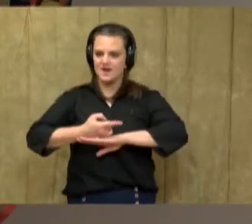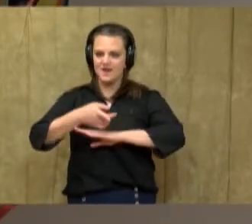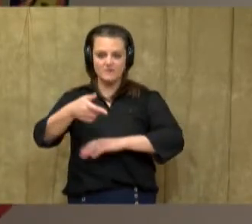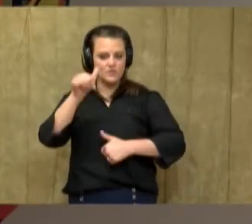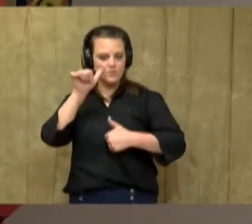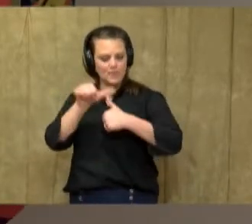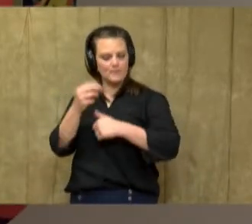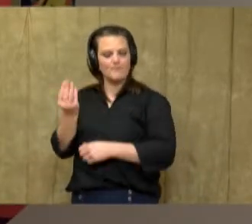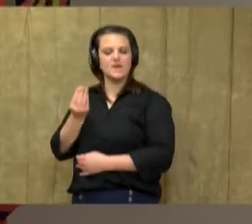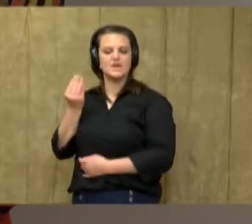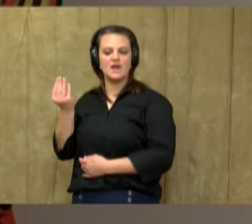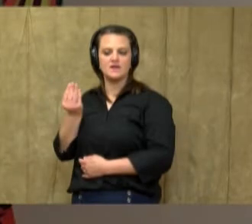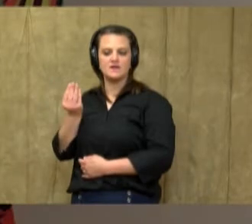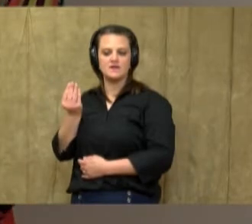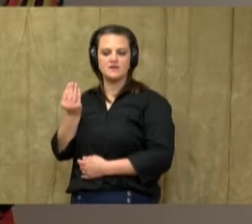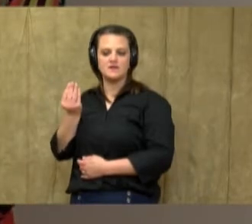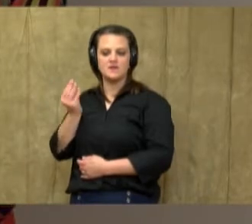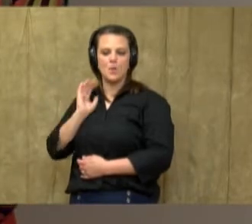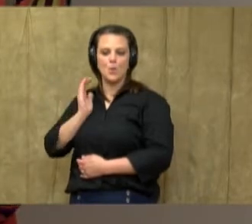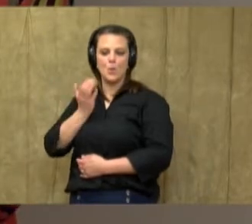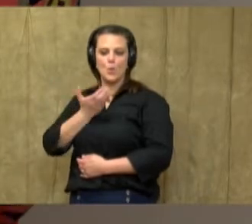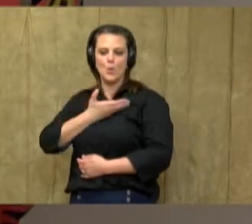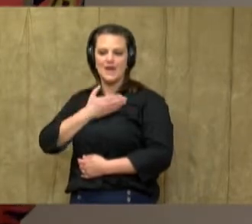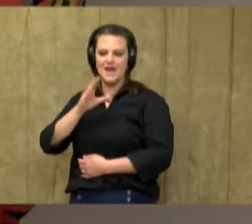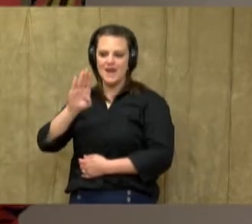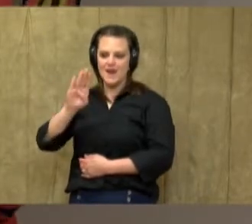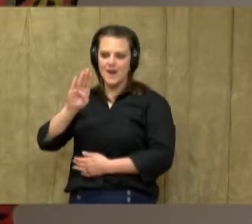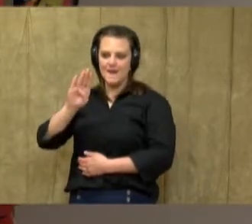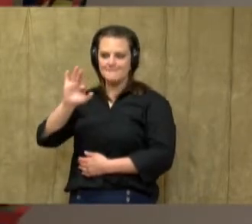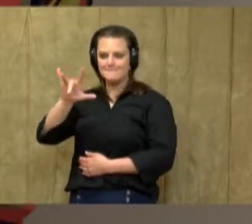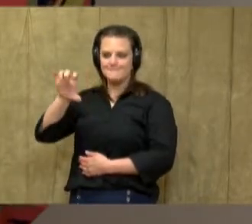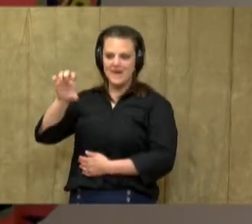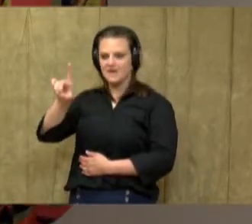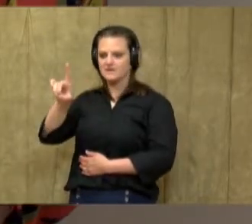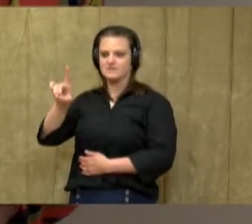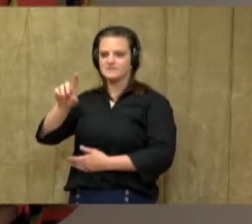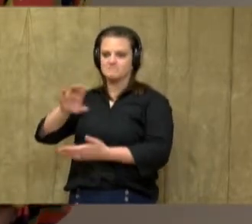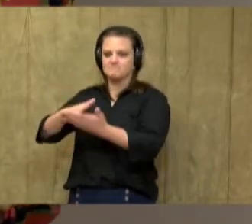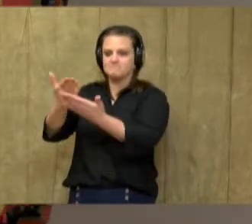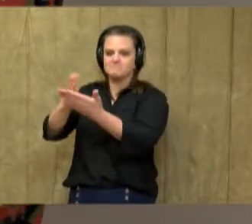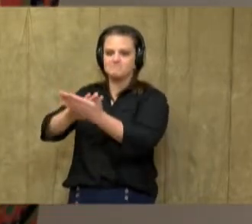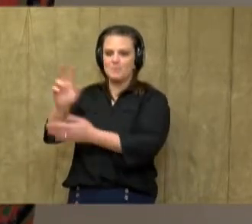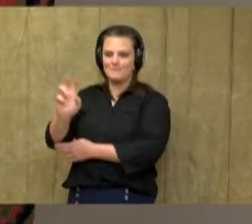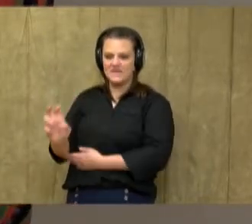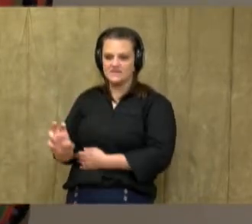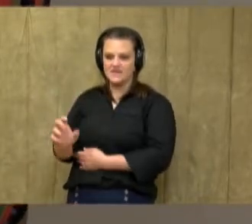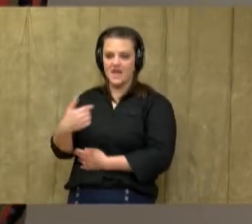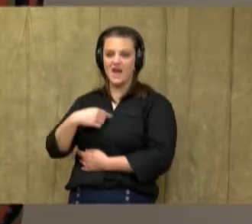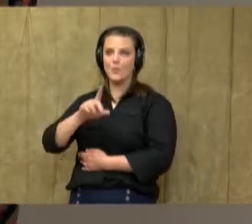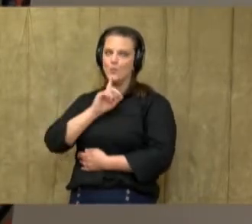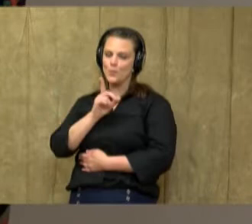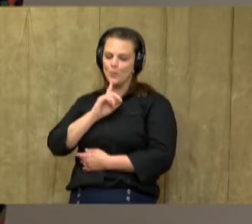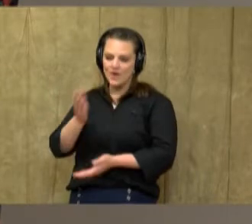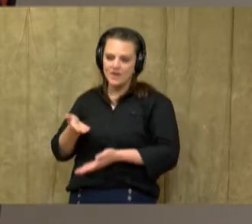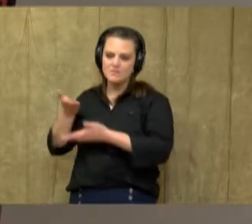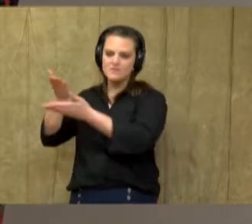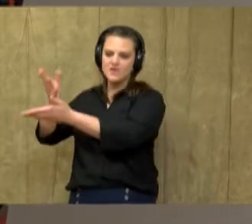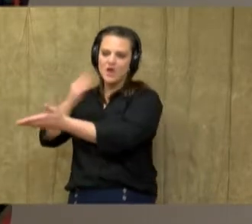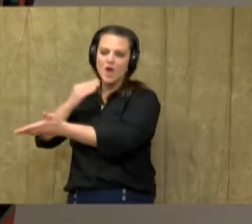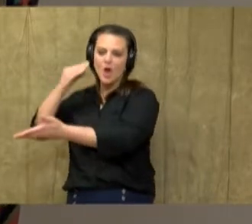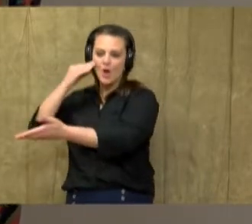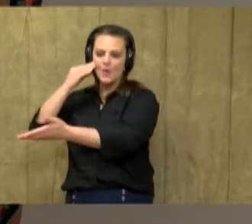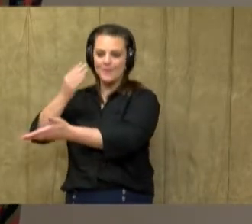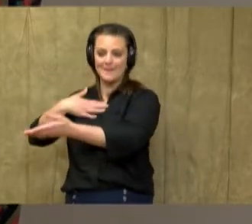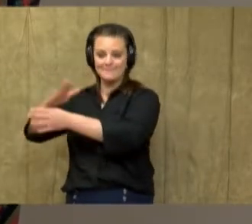remember, on Monday, we baked a pizza, and I actually did take that pizza home, and I had